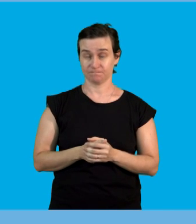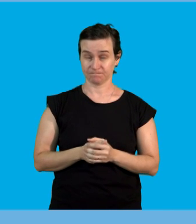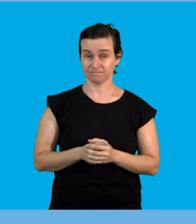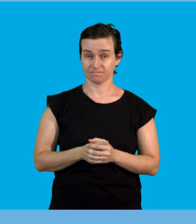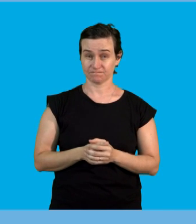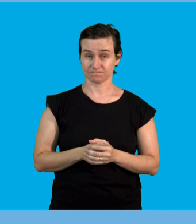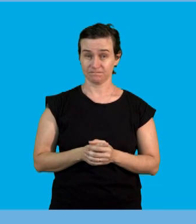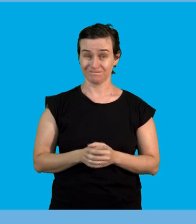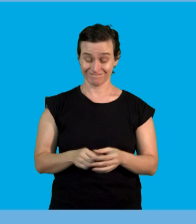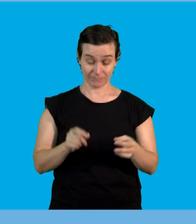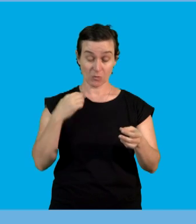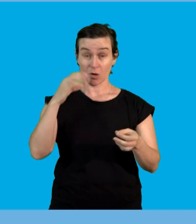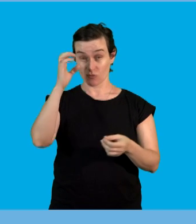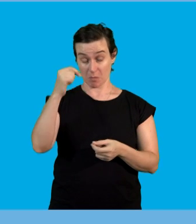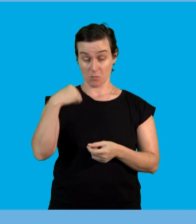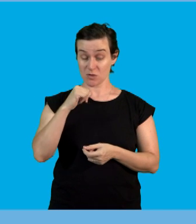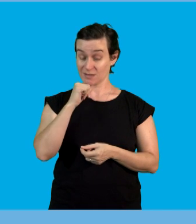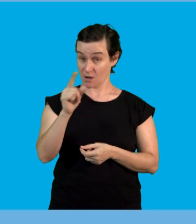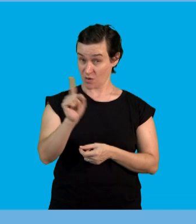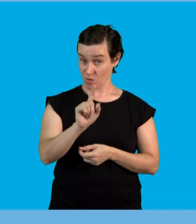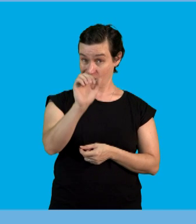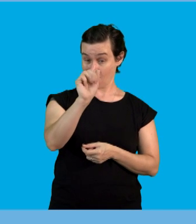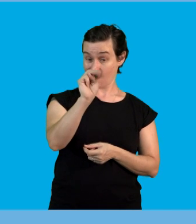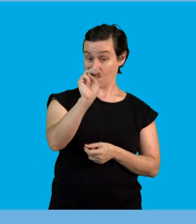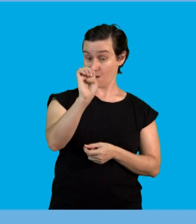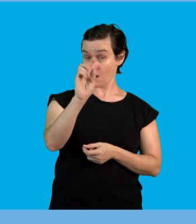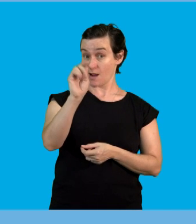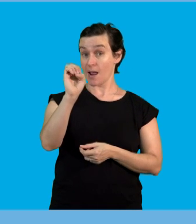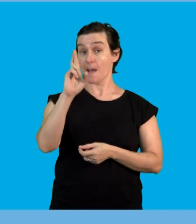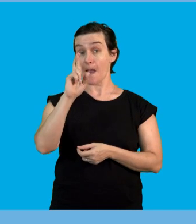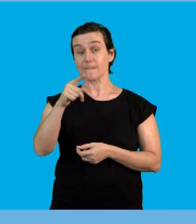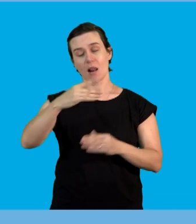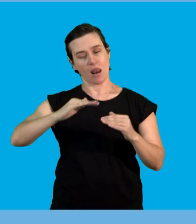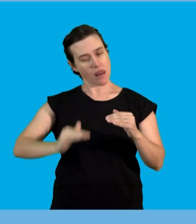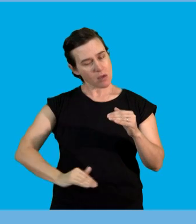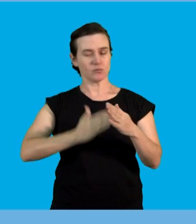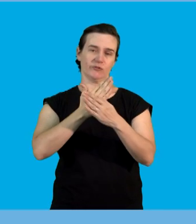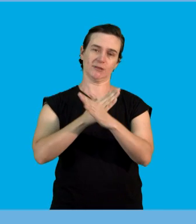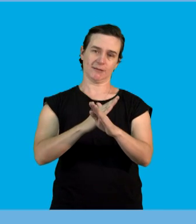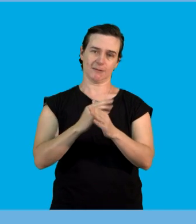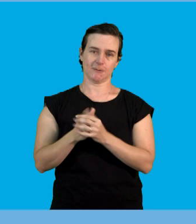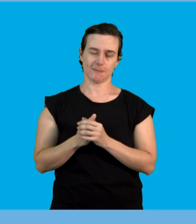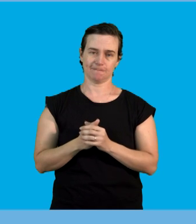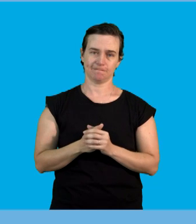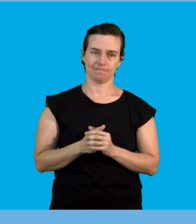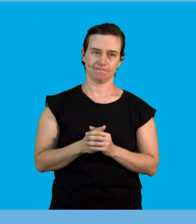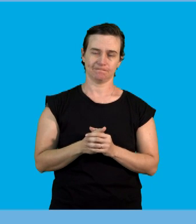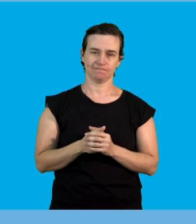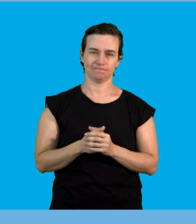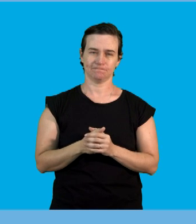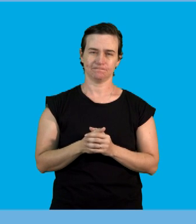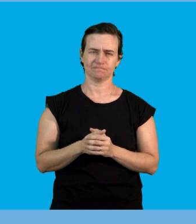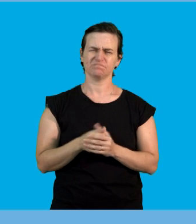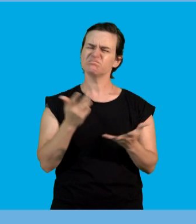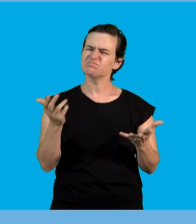So remember, we are saying that the ammeter has a low resistance, so therefore it matters how you connect it in a particular circuit